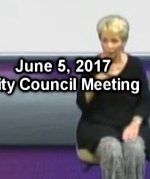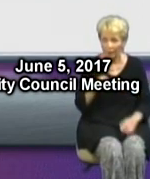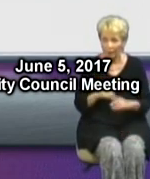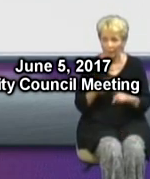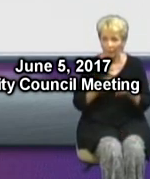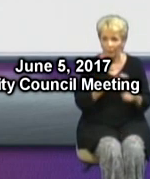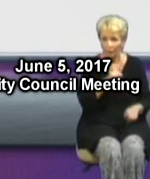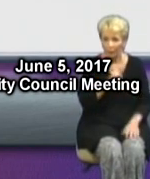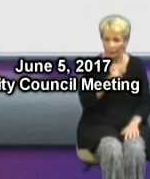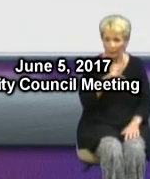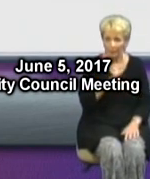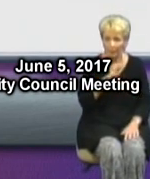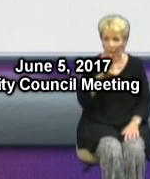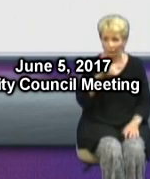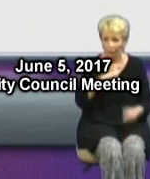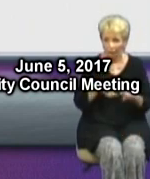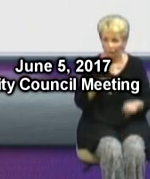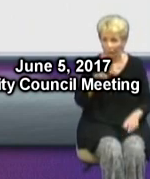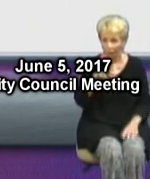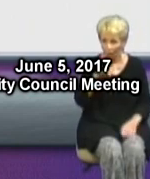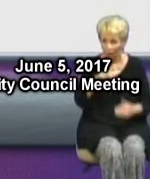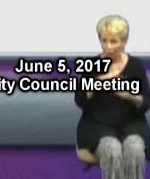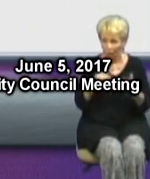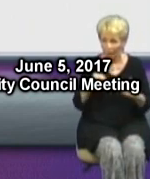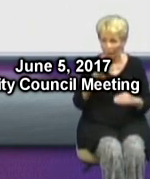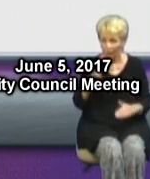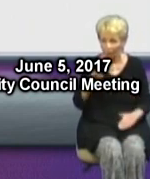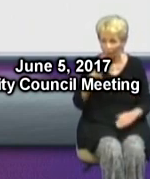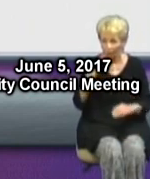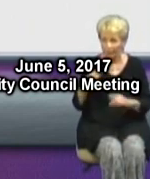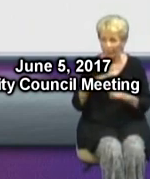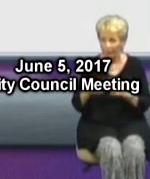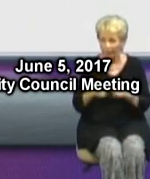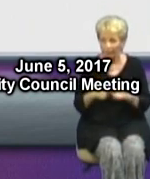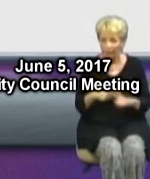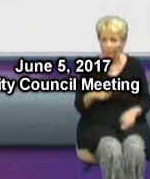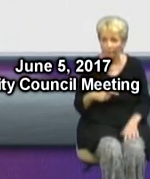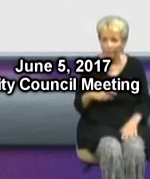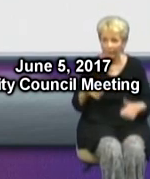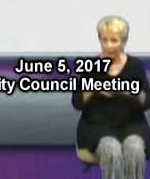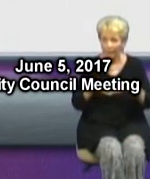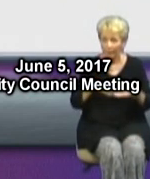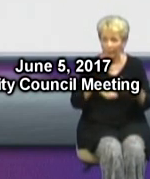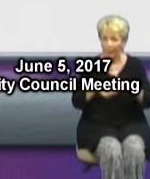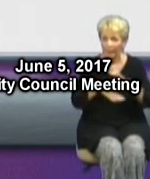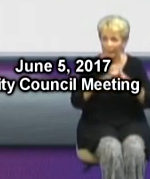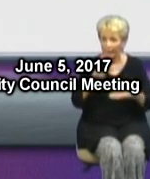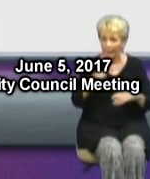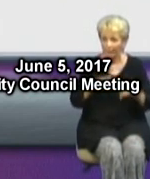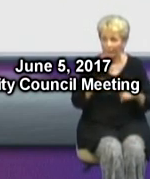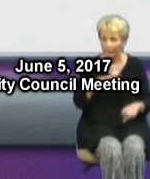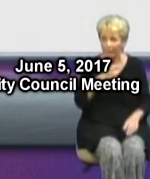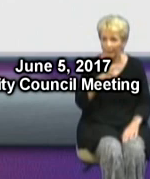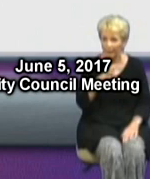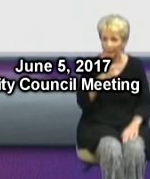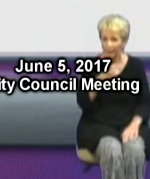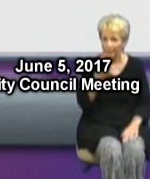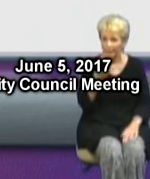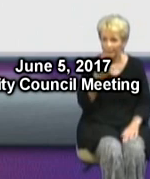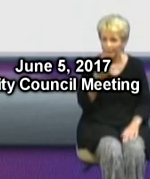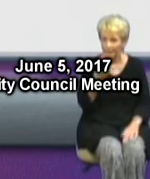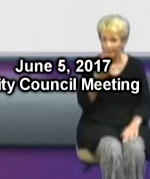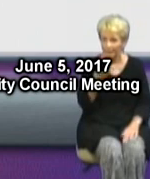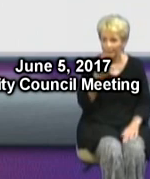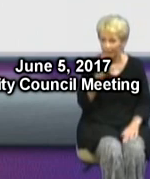from $27.40 a month to $30.40 a month. The basic cable, which is the 78 or 79